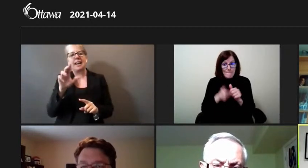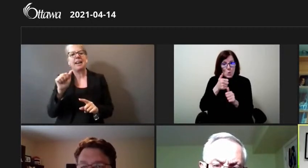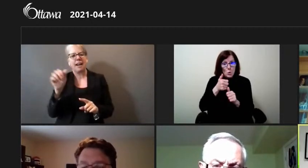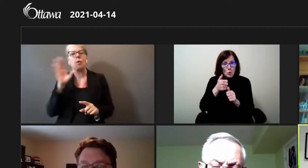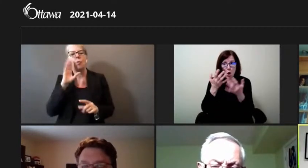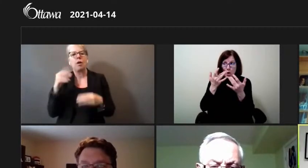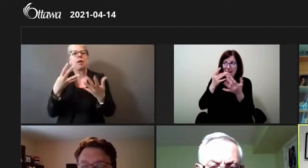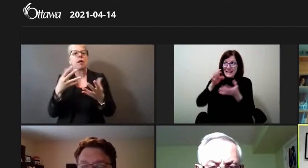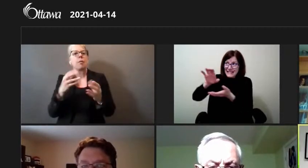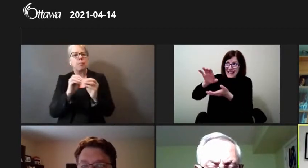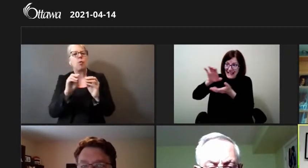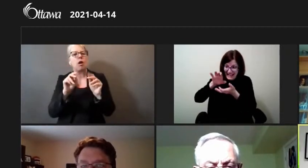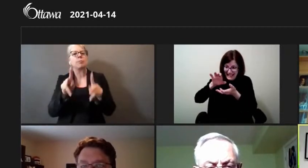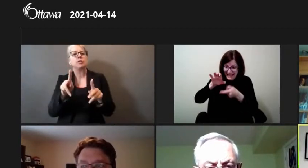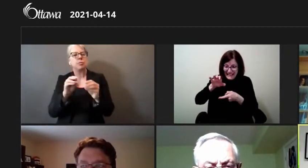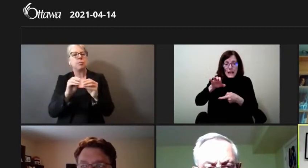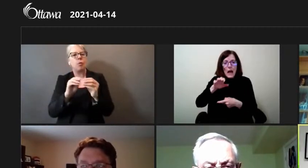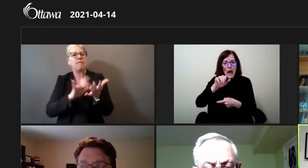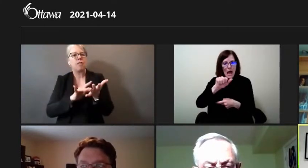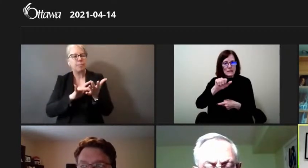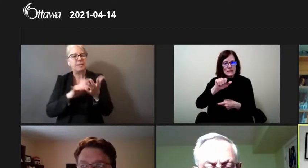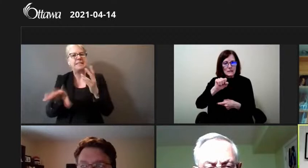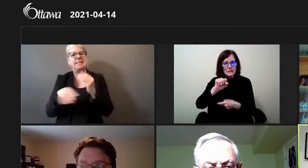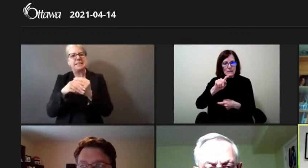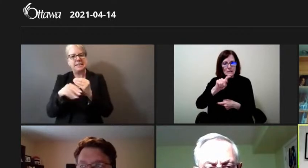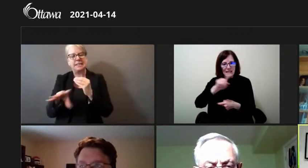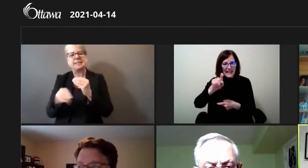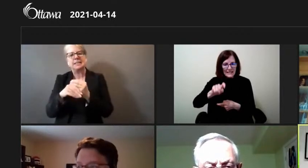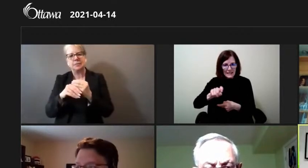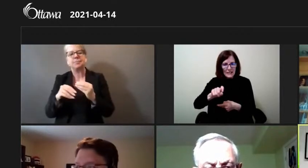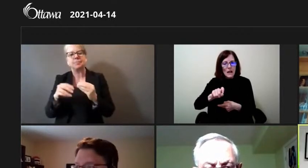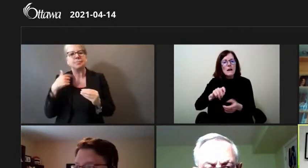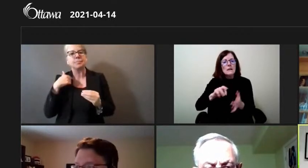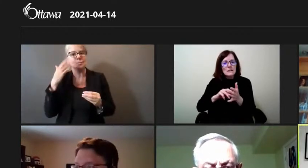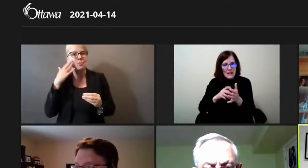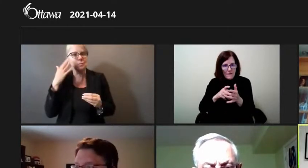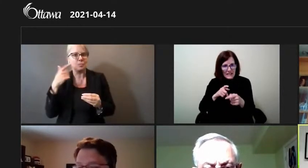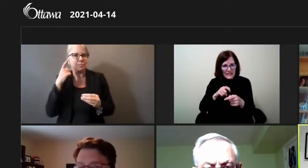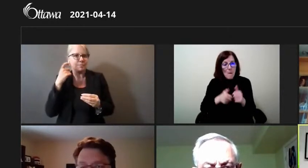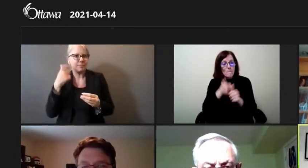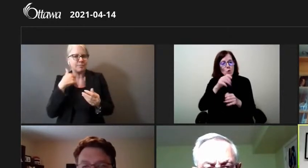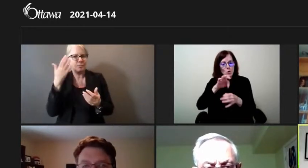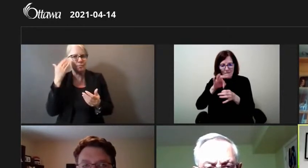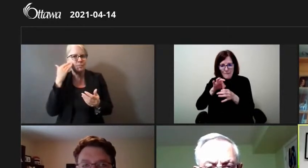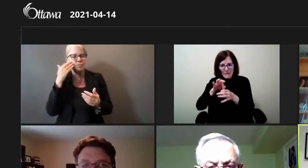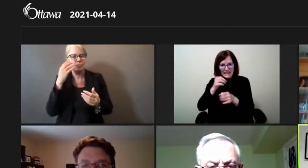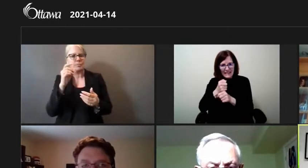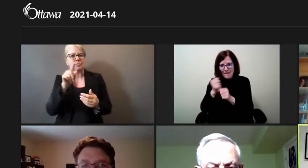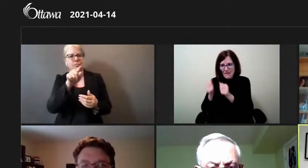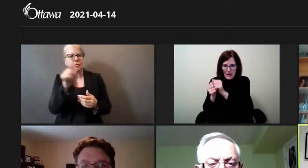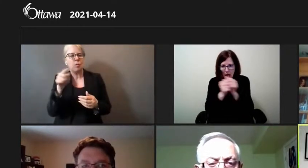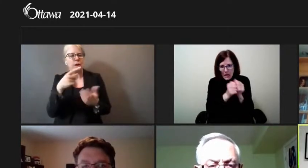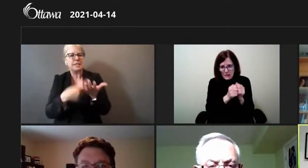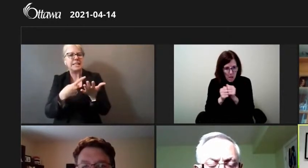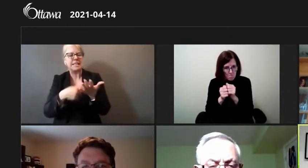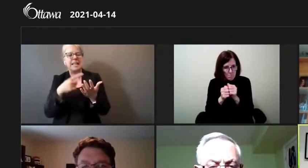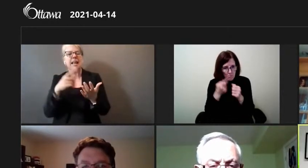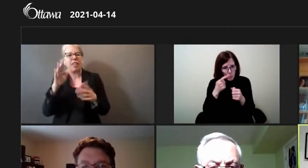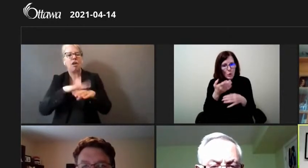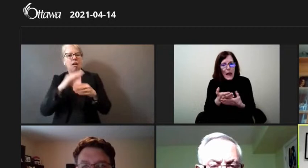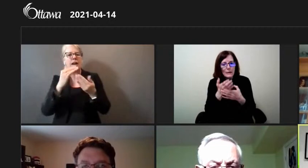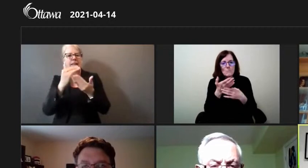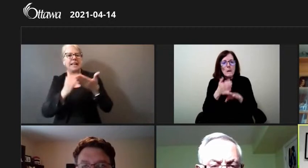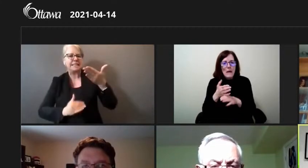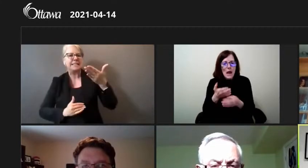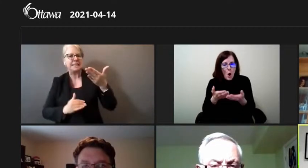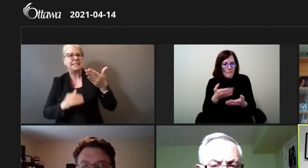and you'll see more pharmacies add on. And the one, and I know because I'm well aware of the ones you're referring to, they are on the list of those